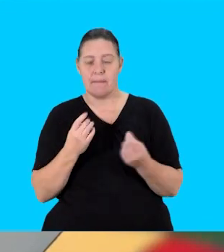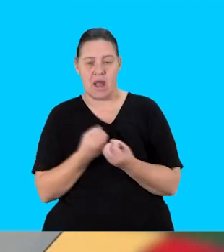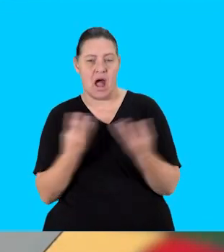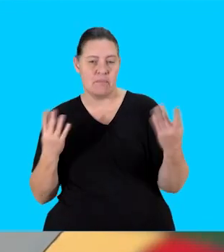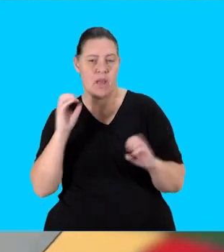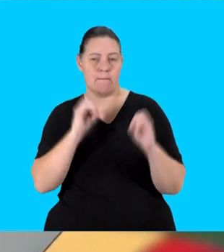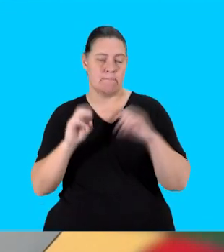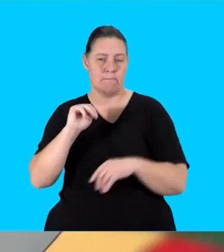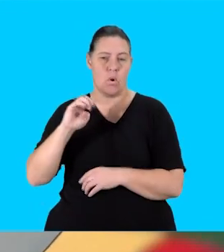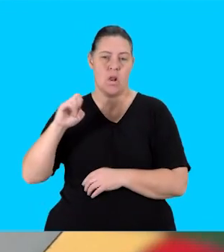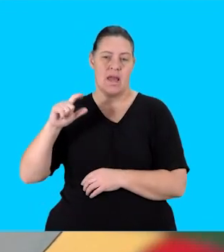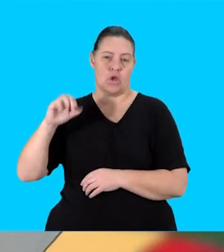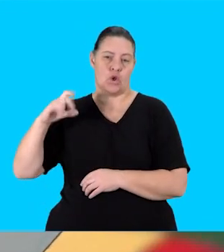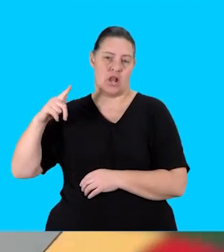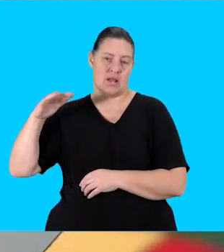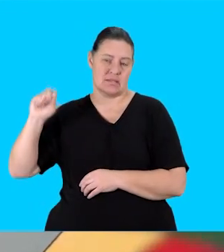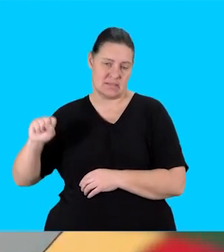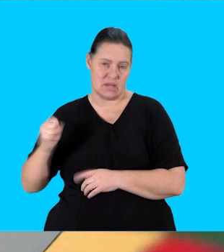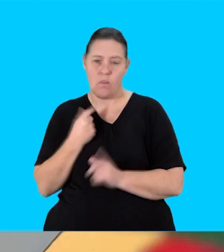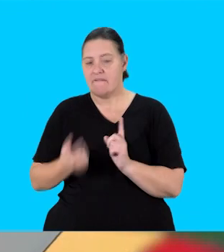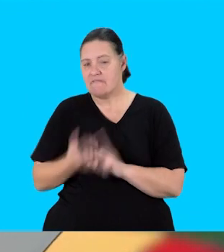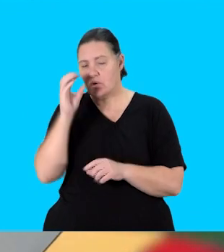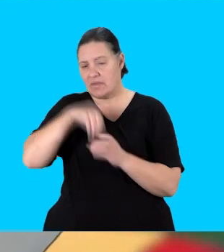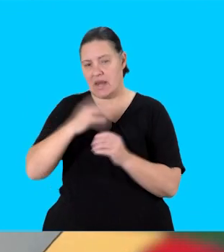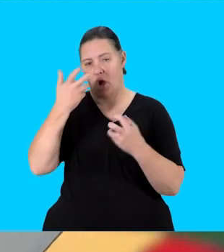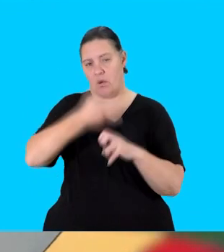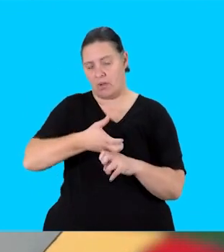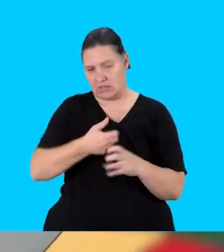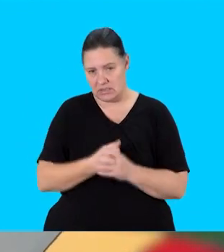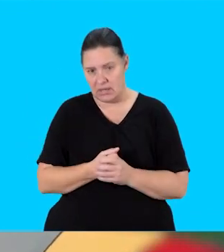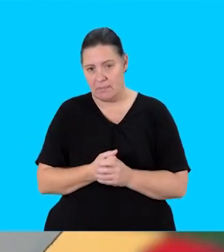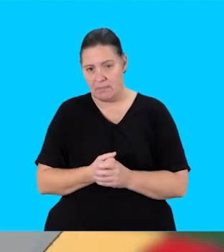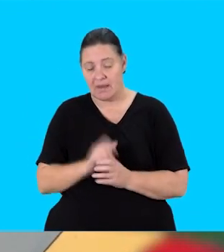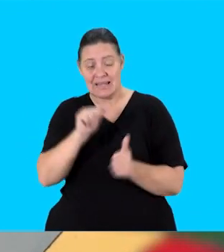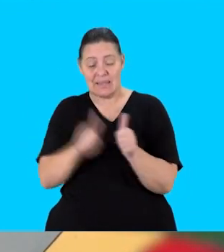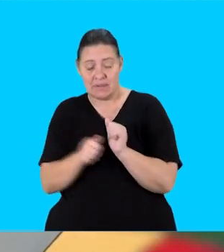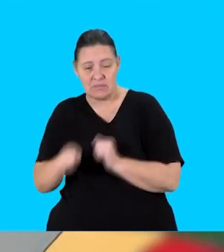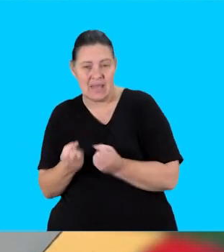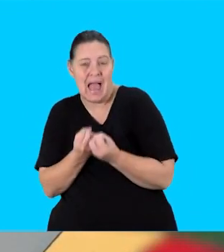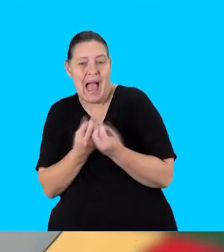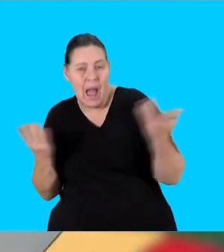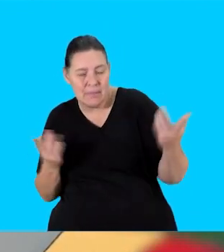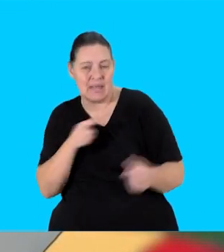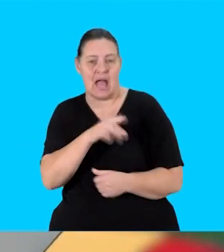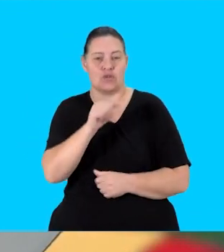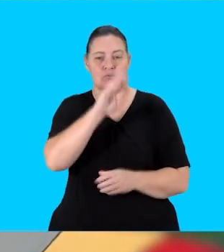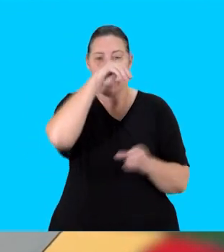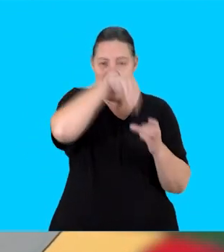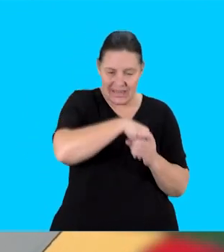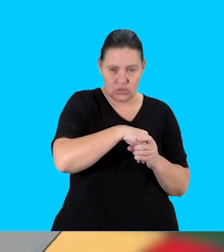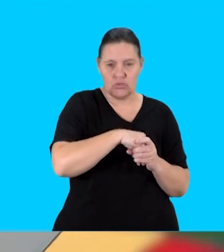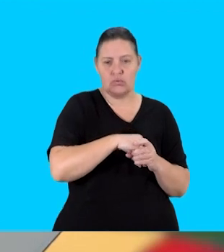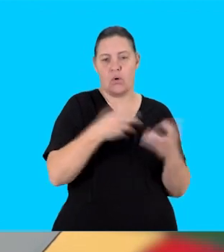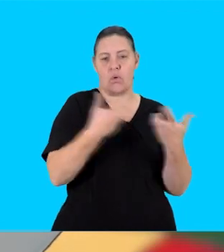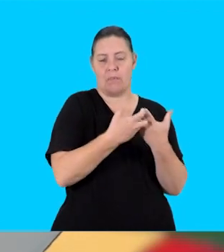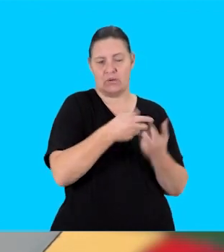the number of molecules that we find in a particular compound. Whereas the subscripts, they tell us the number of atoms that we